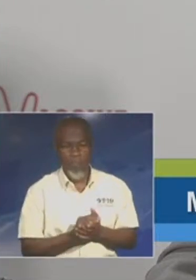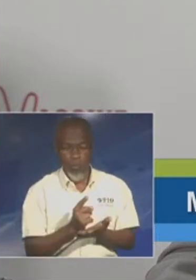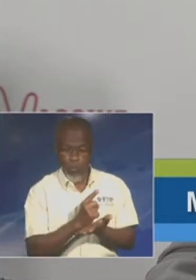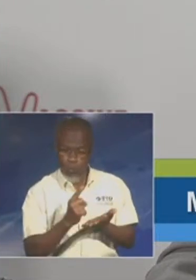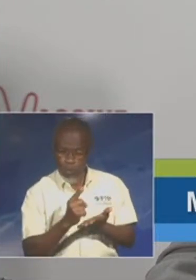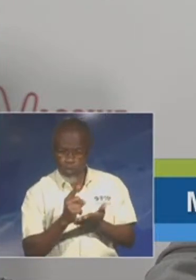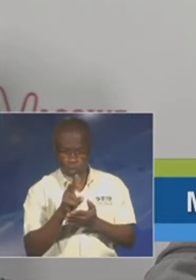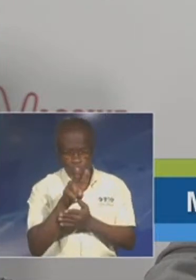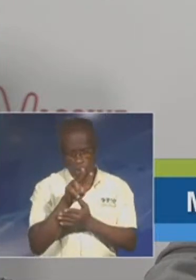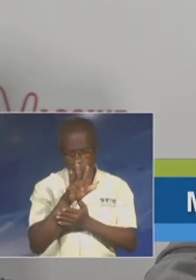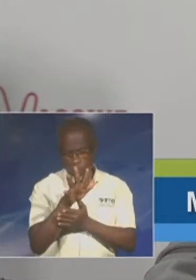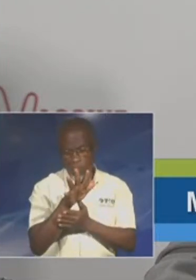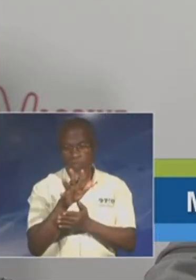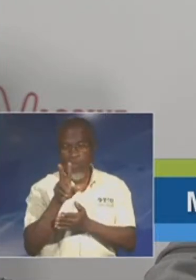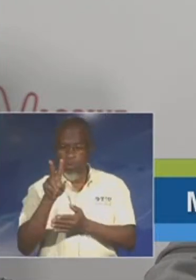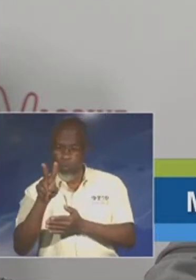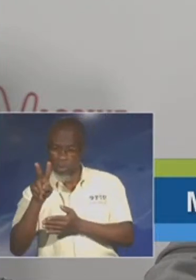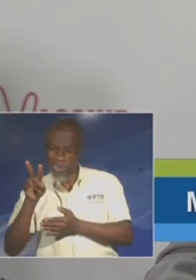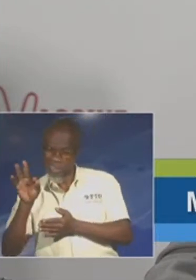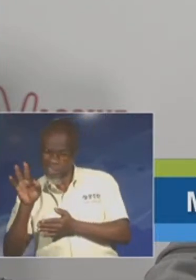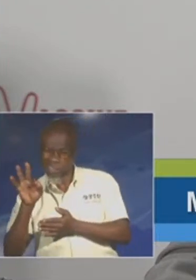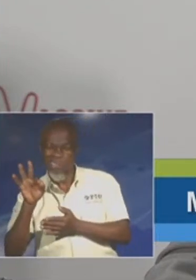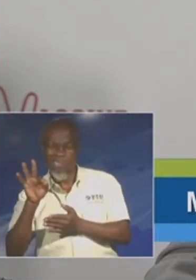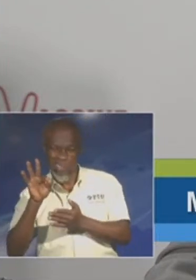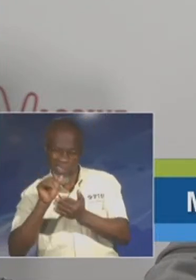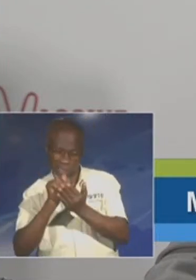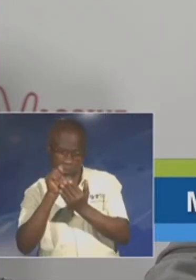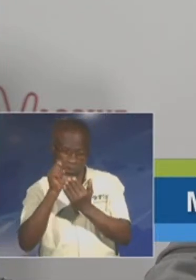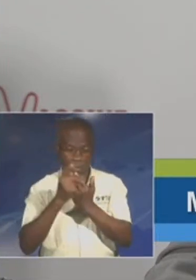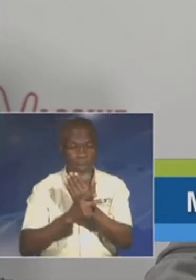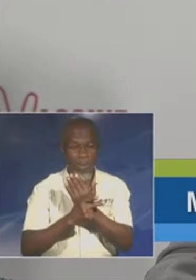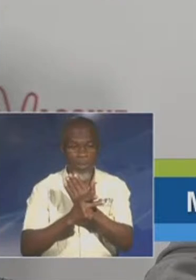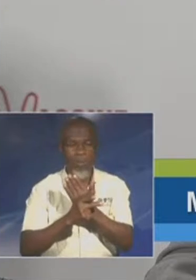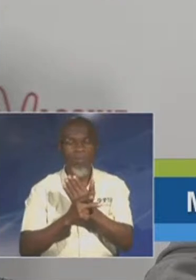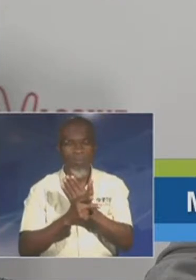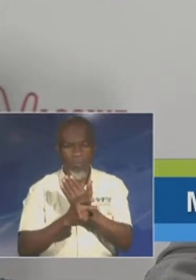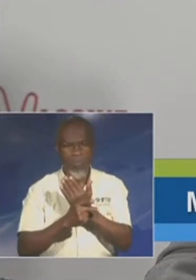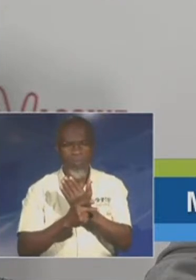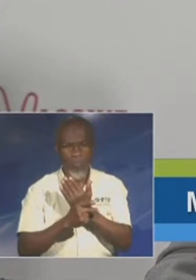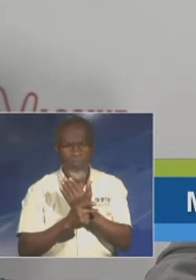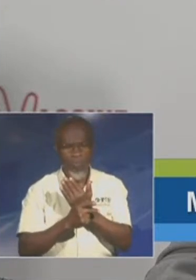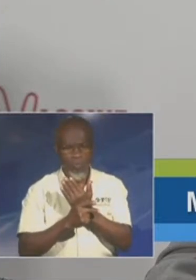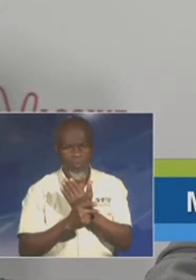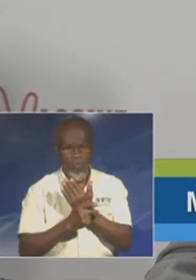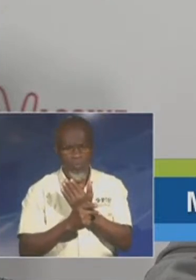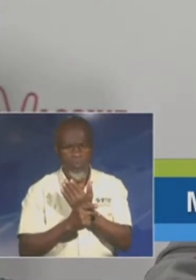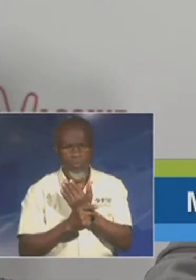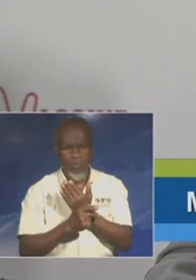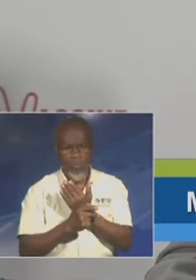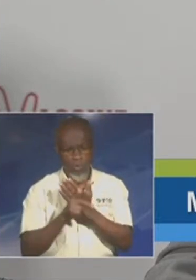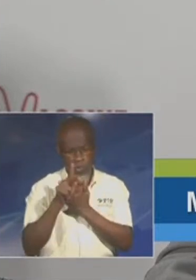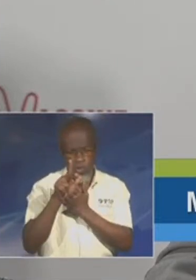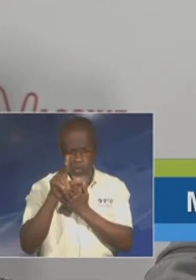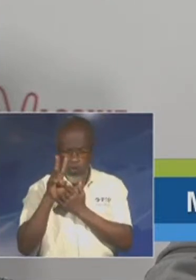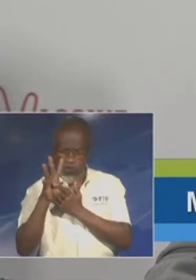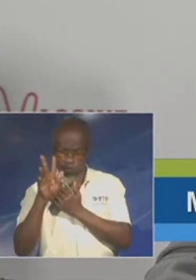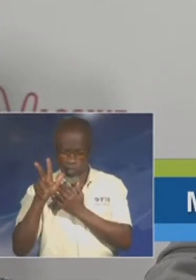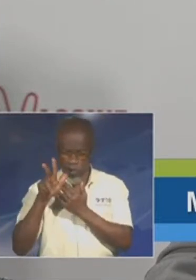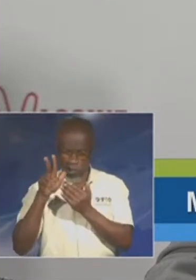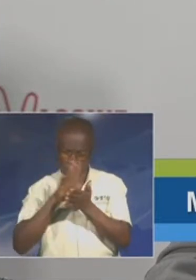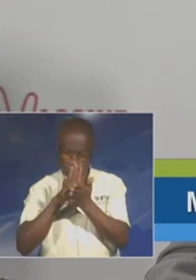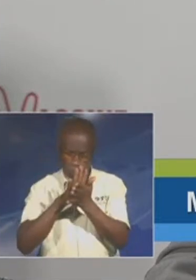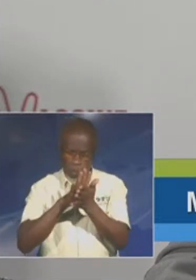of April, out of 243 schools reporting, between staff